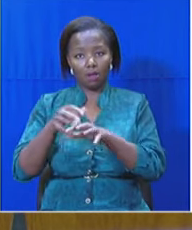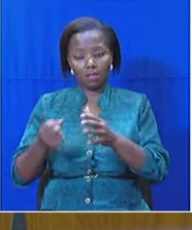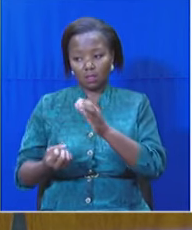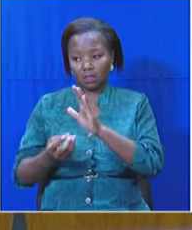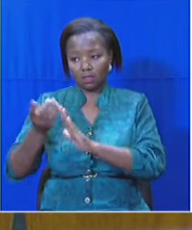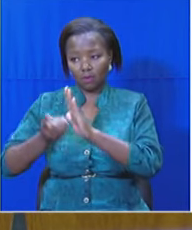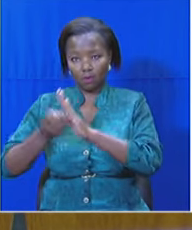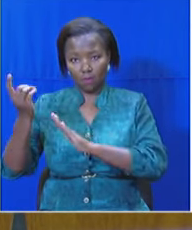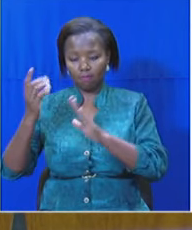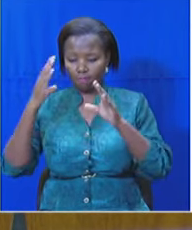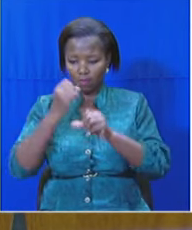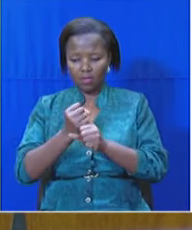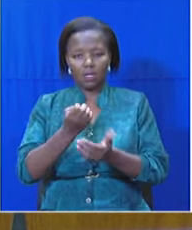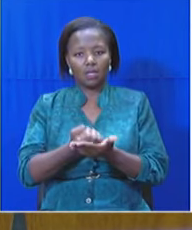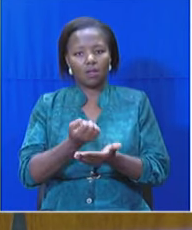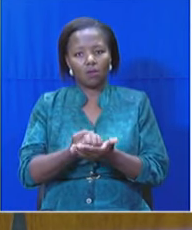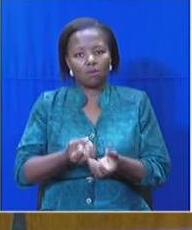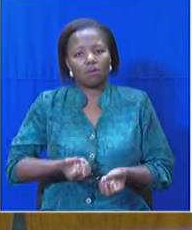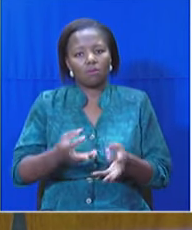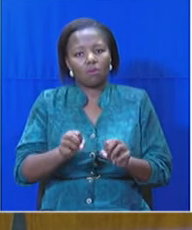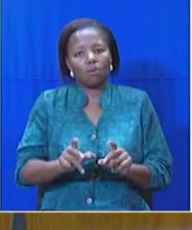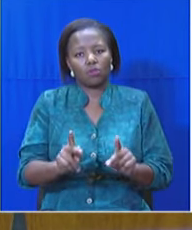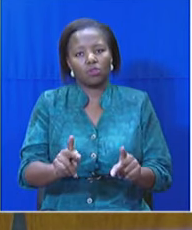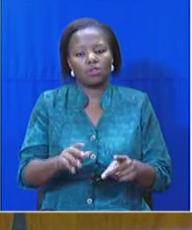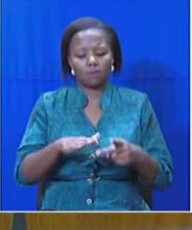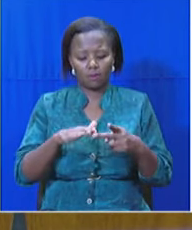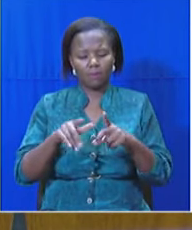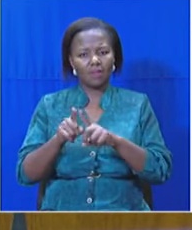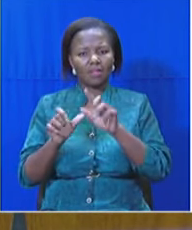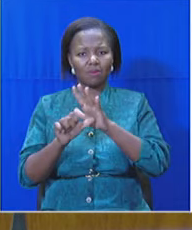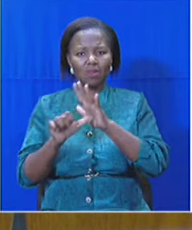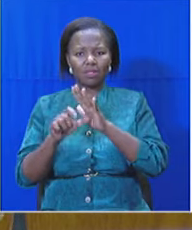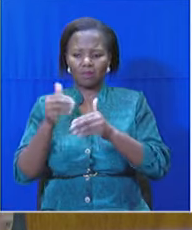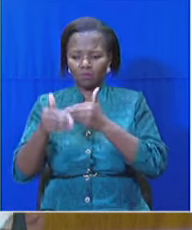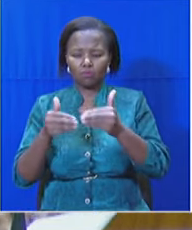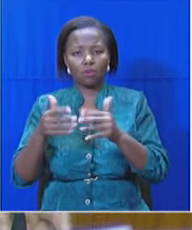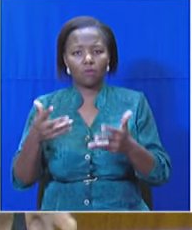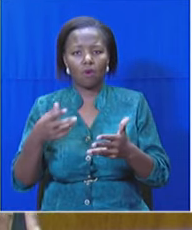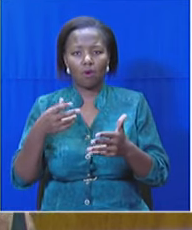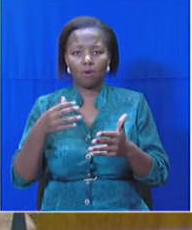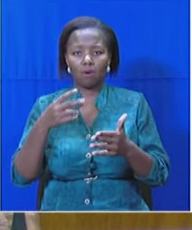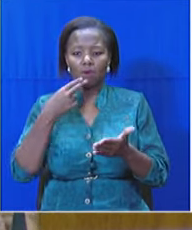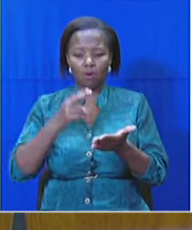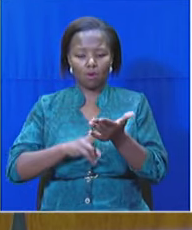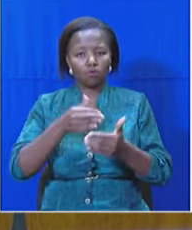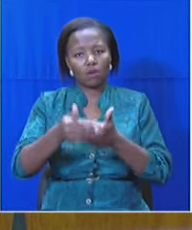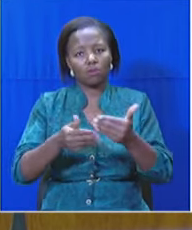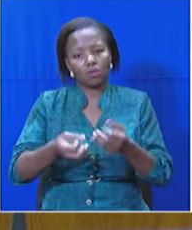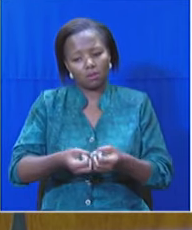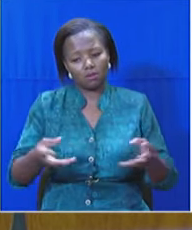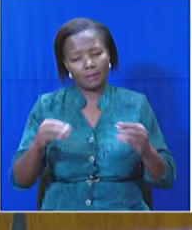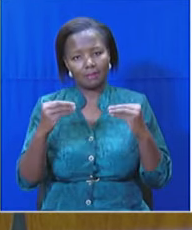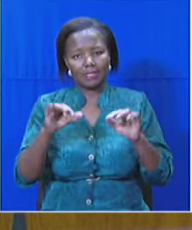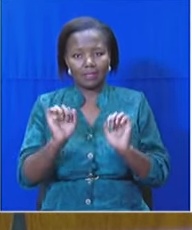are based on economic advantage and fundamental element of the value chain for dominant commodities production in the